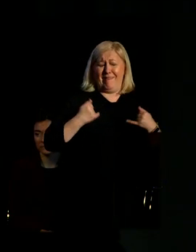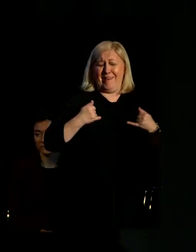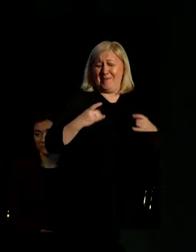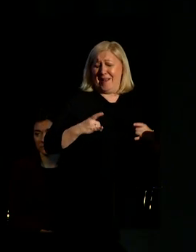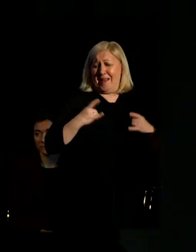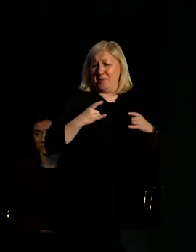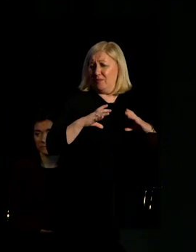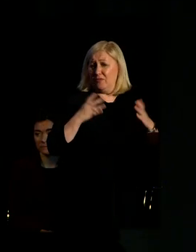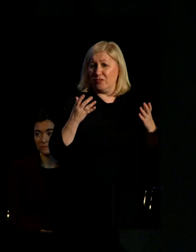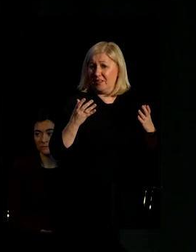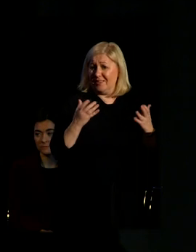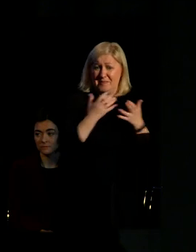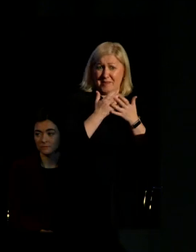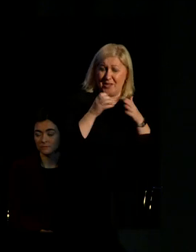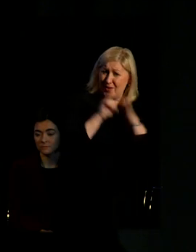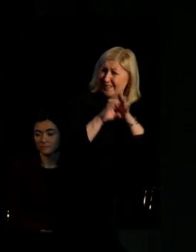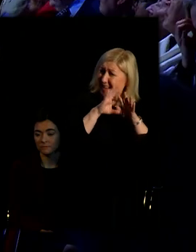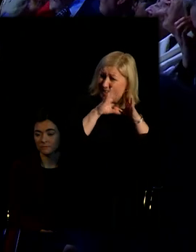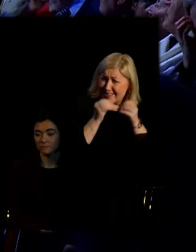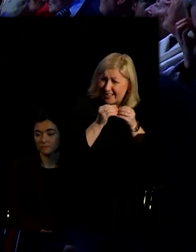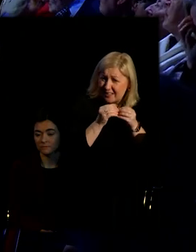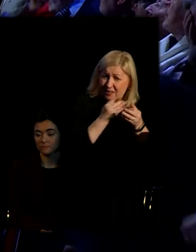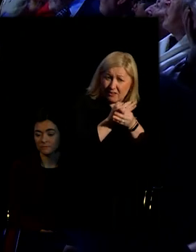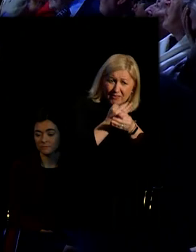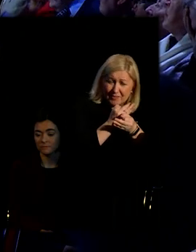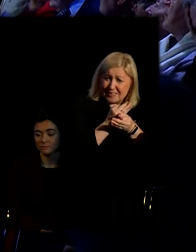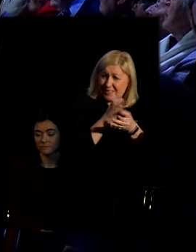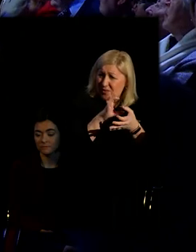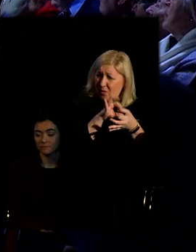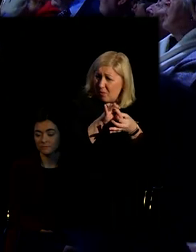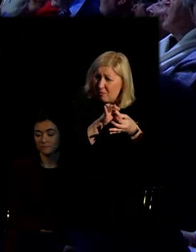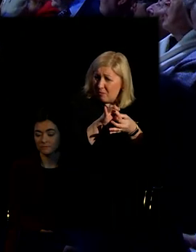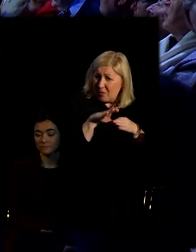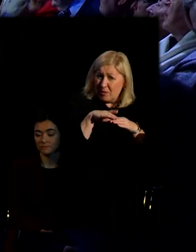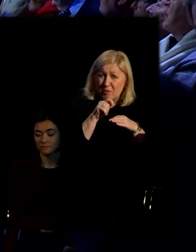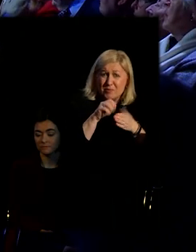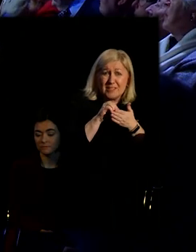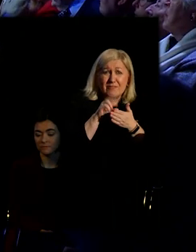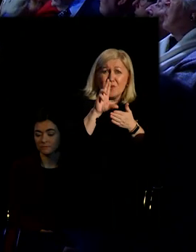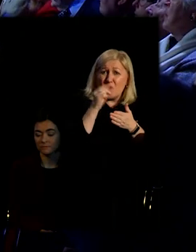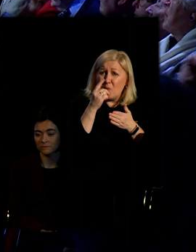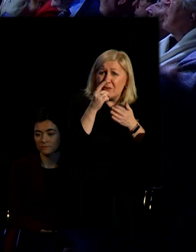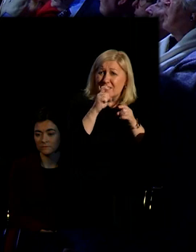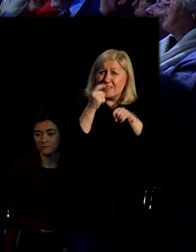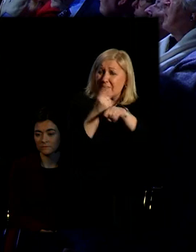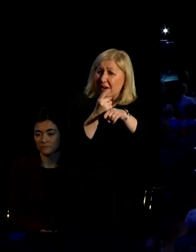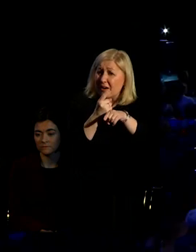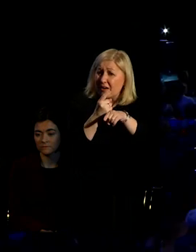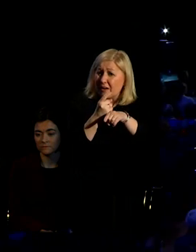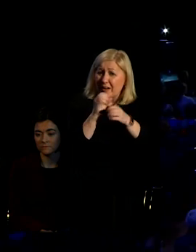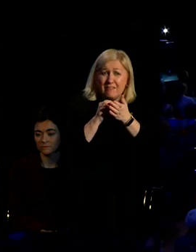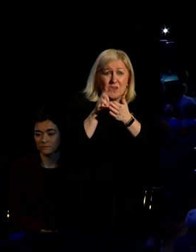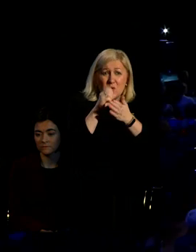families and their homes. Most had no one left and nowhere to go. They referred to